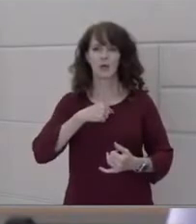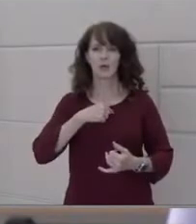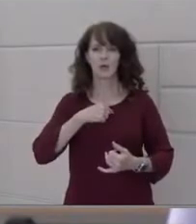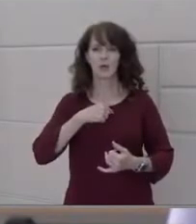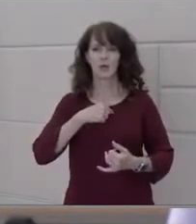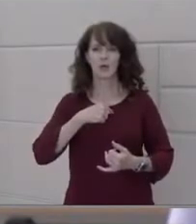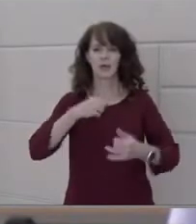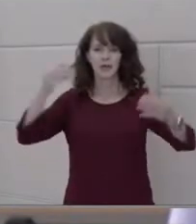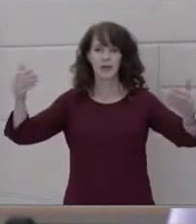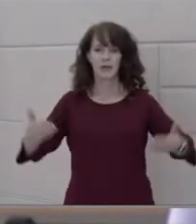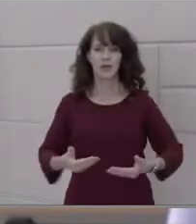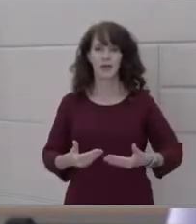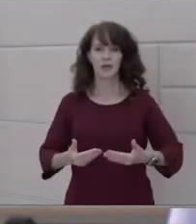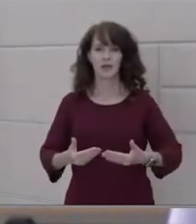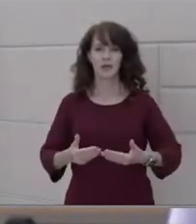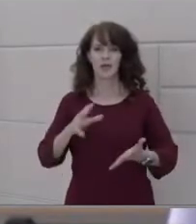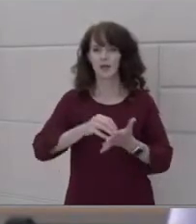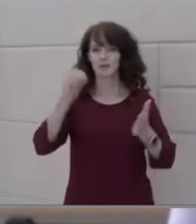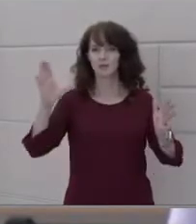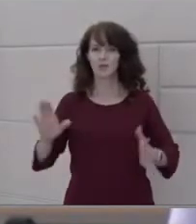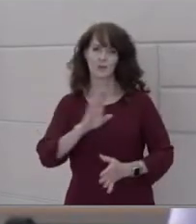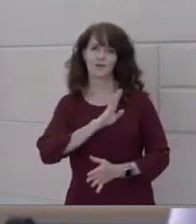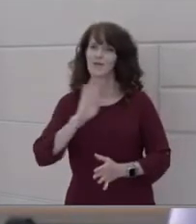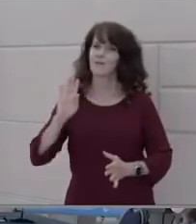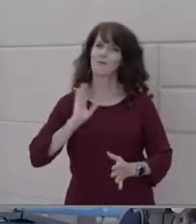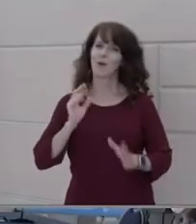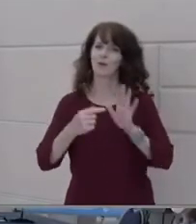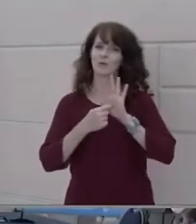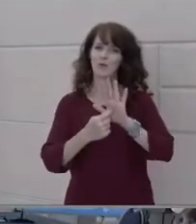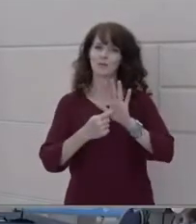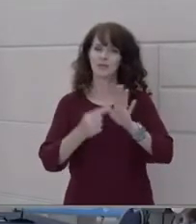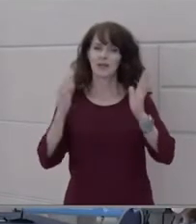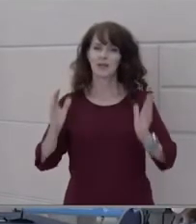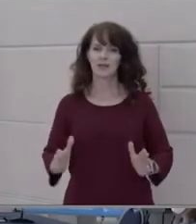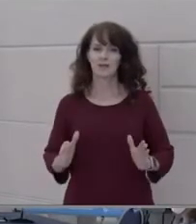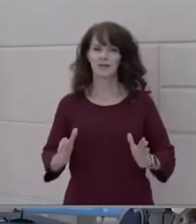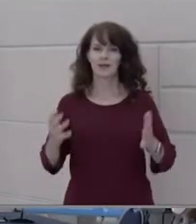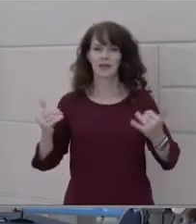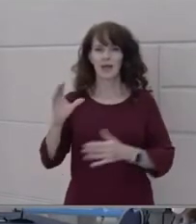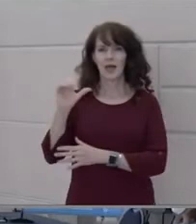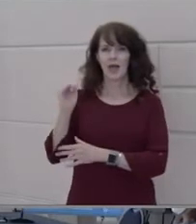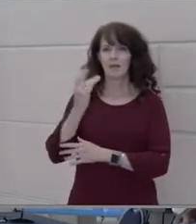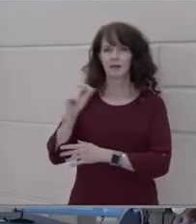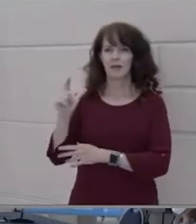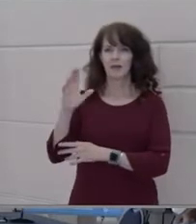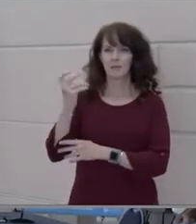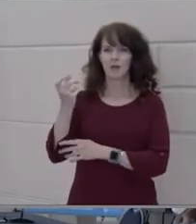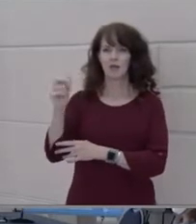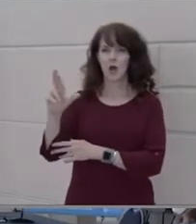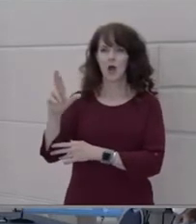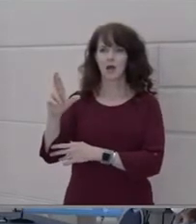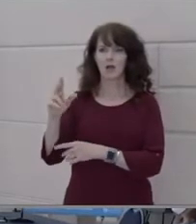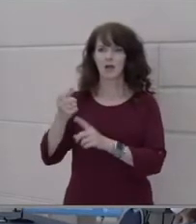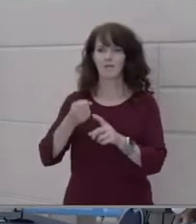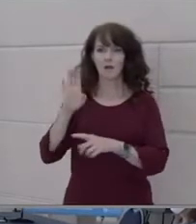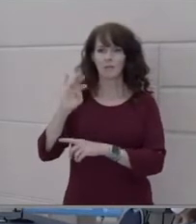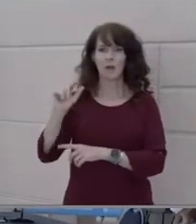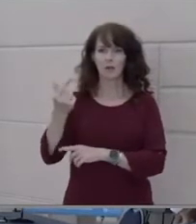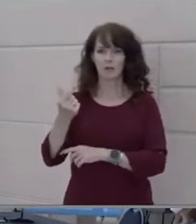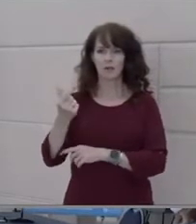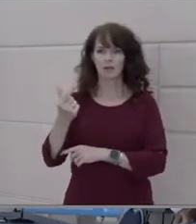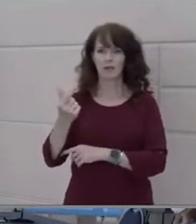the introduction of our student board representative, and this is Abigail Molinar from Browning. So